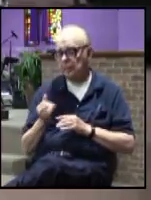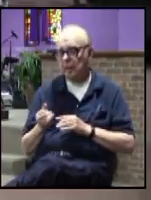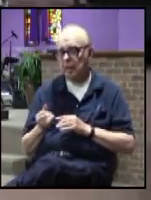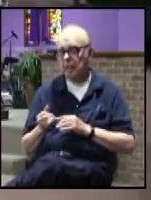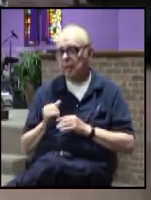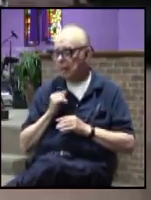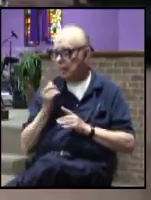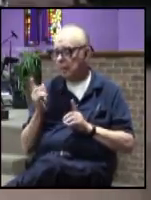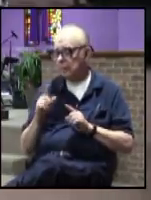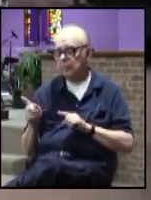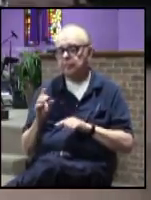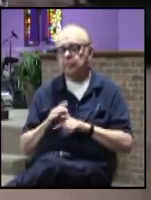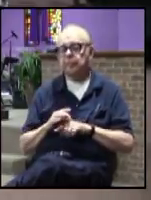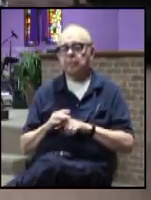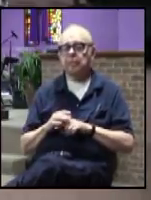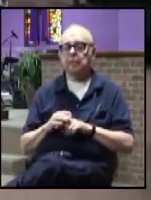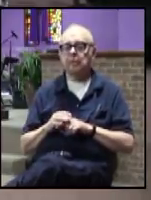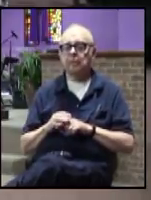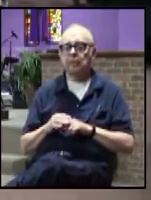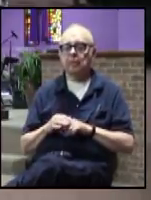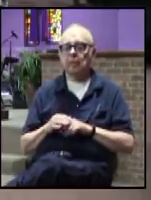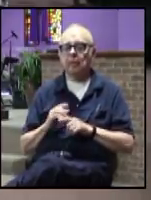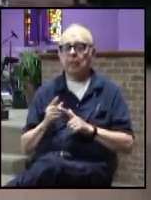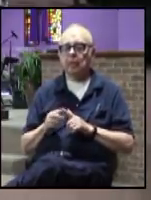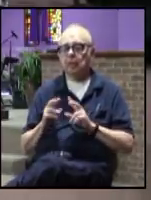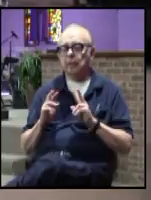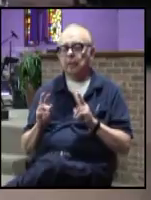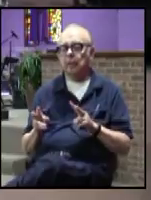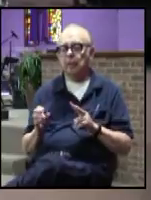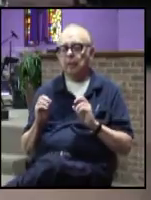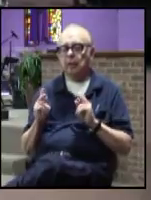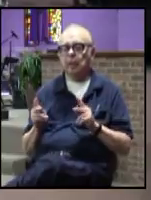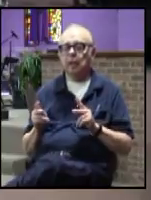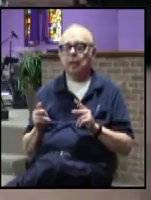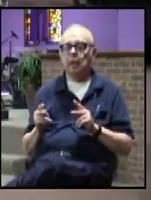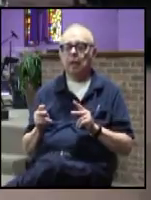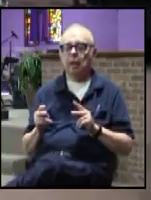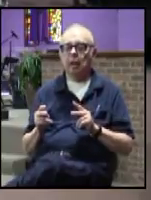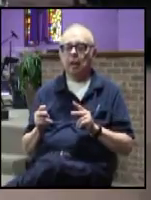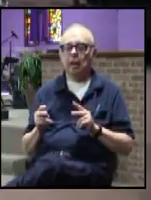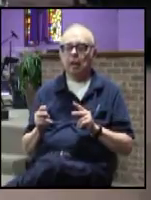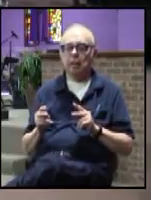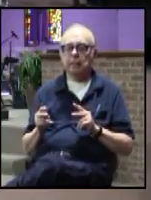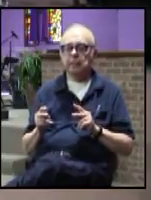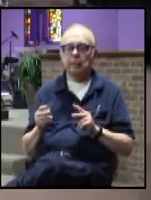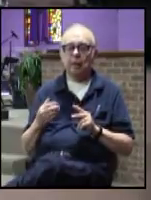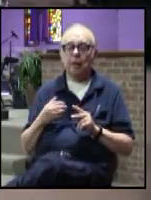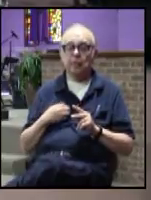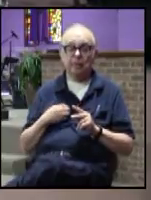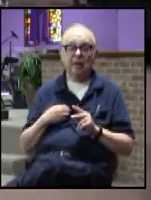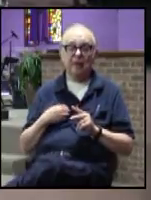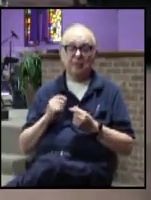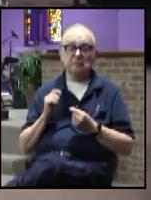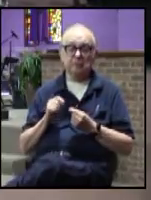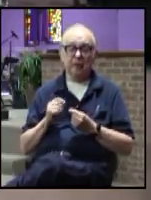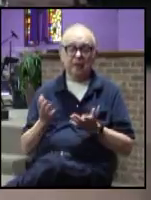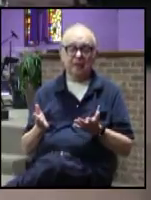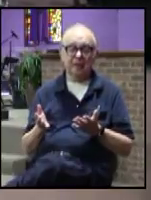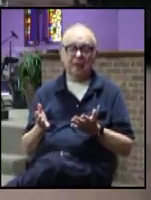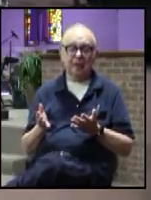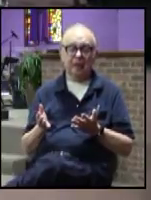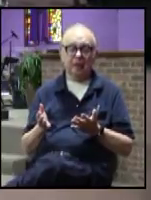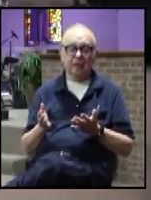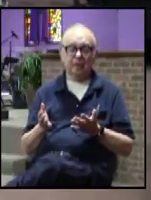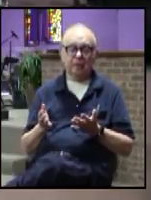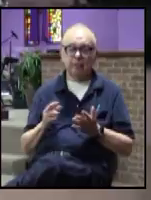you why, and being honest about it, then you look at it and say, okay, do they really have a point here?